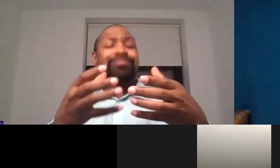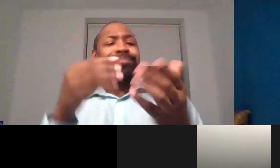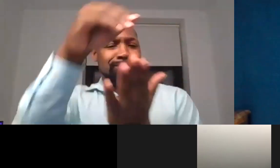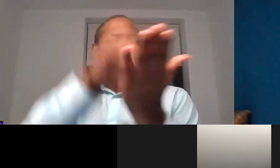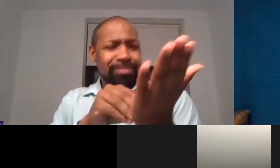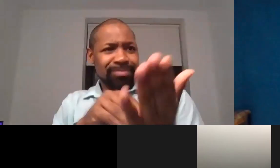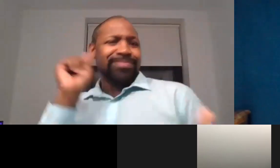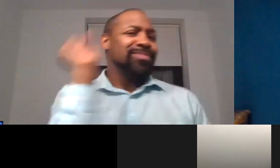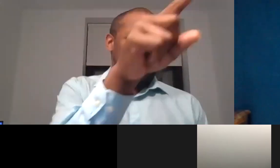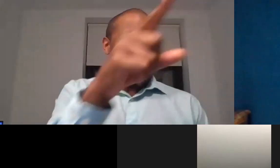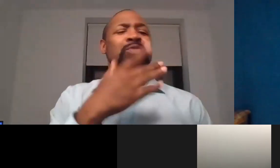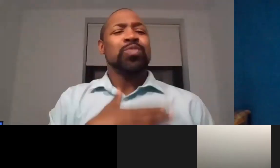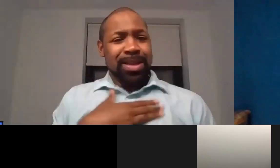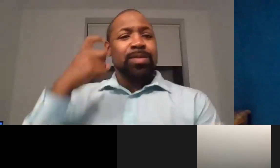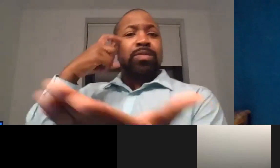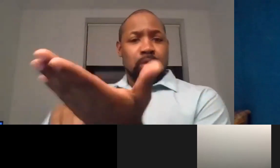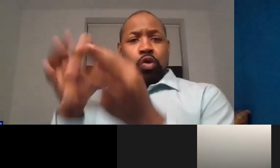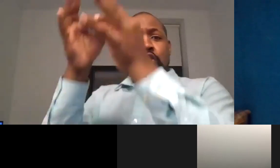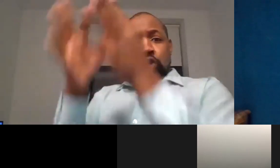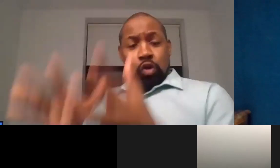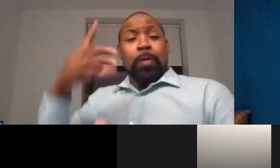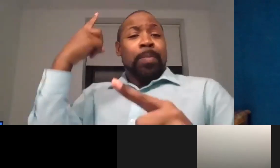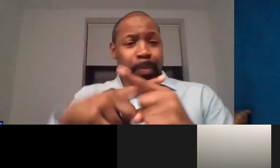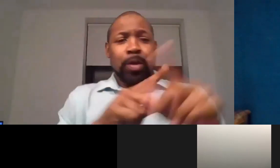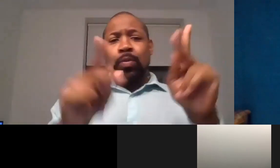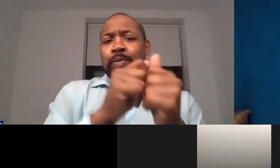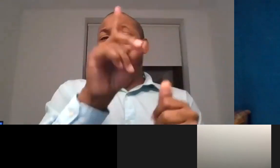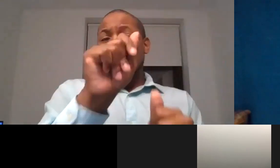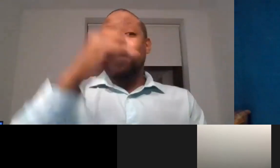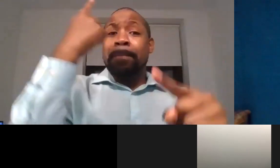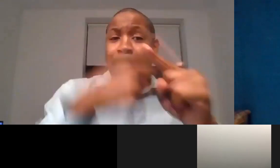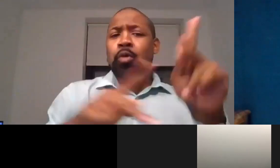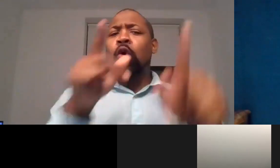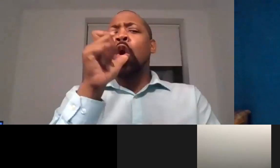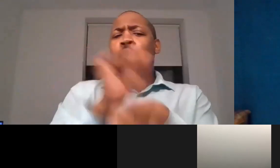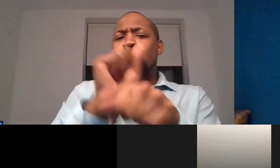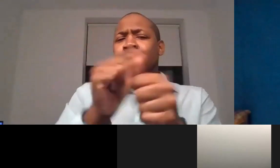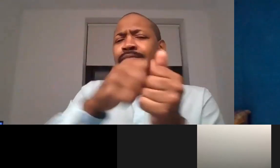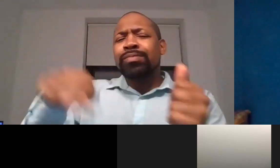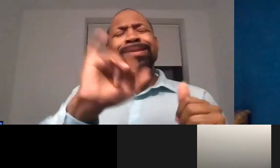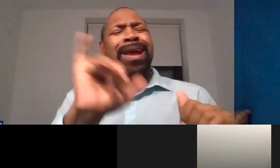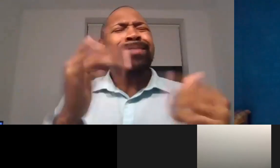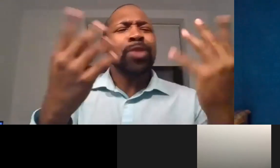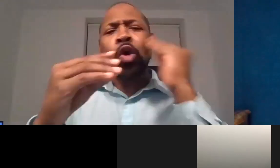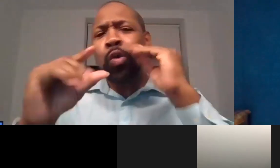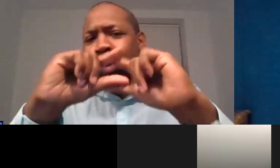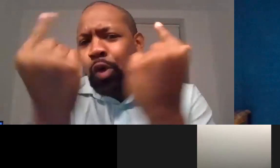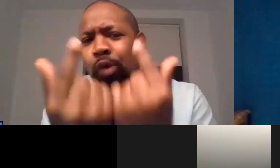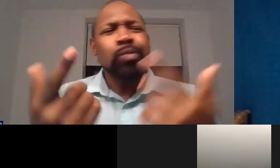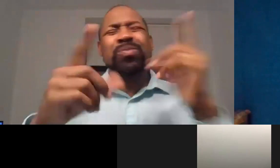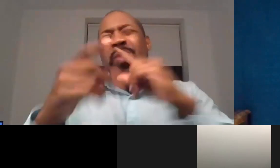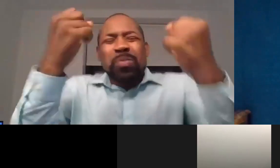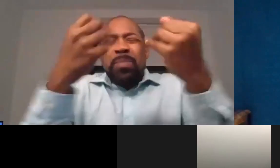And so now they're working, we got other people together and wrote a letter about interpreters and the data and the people